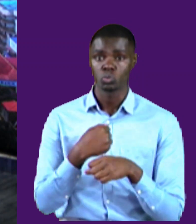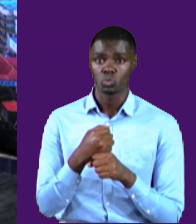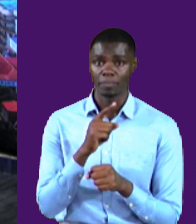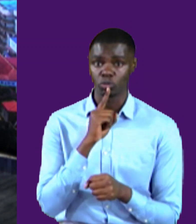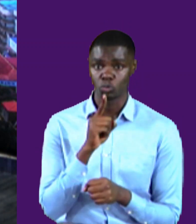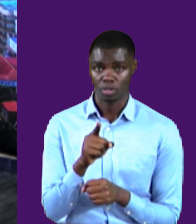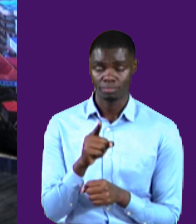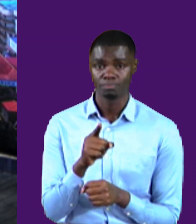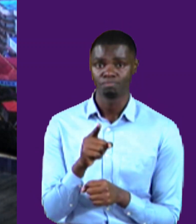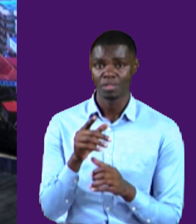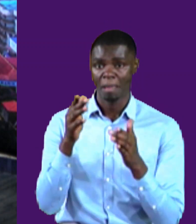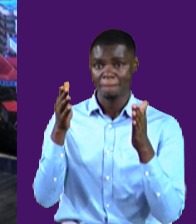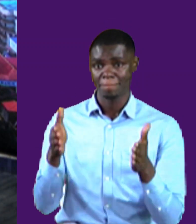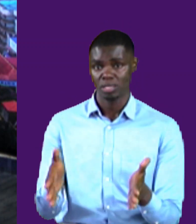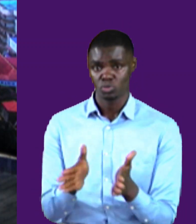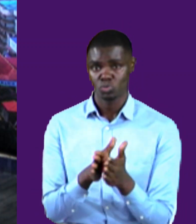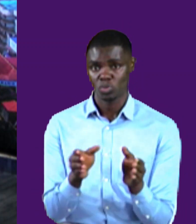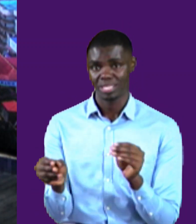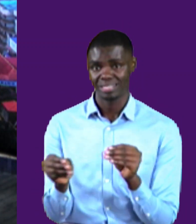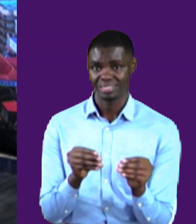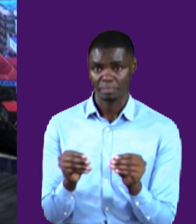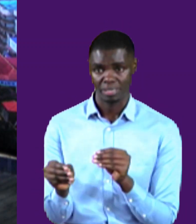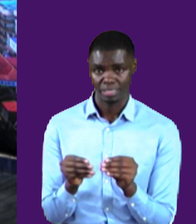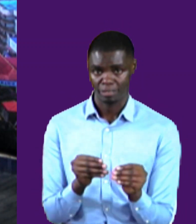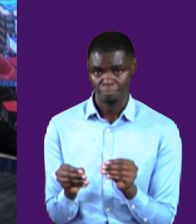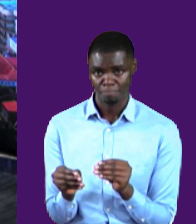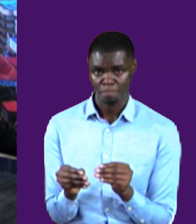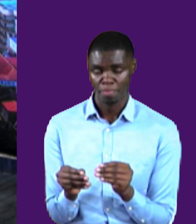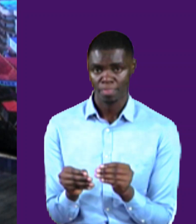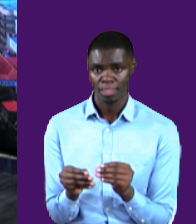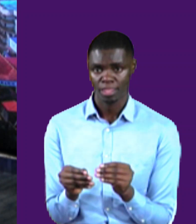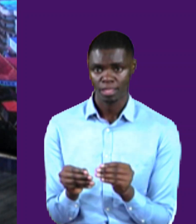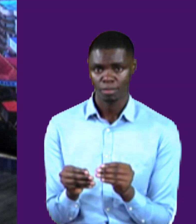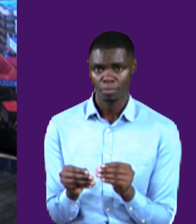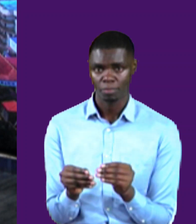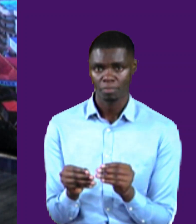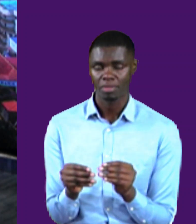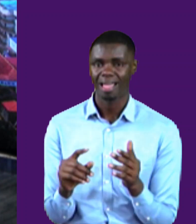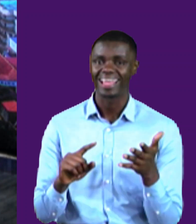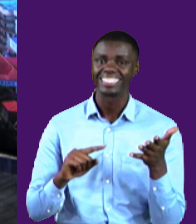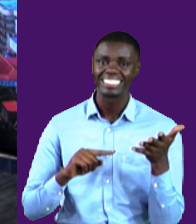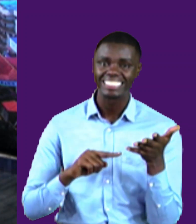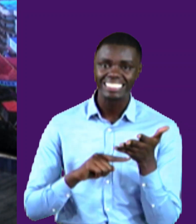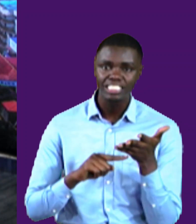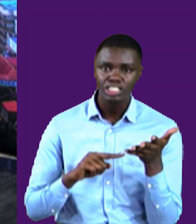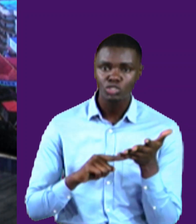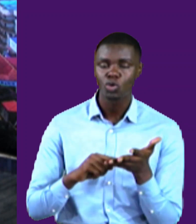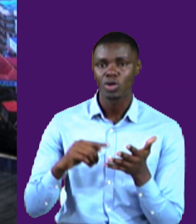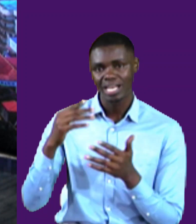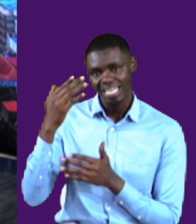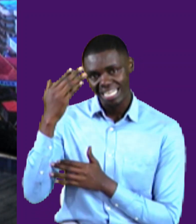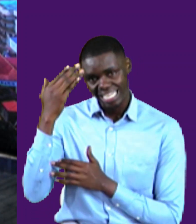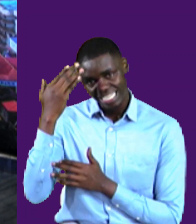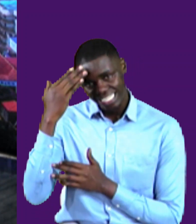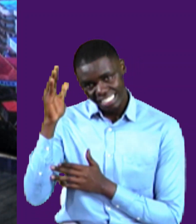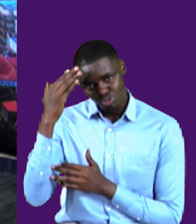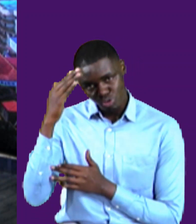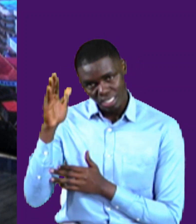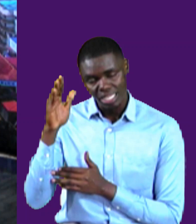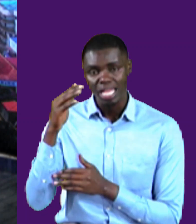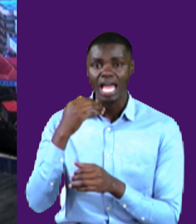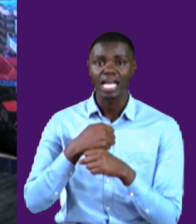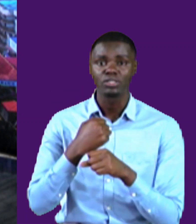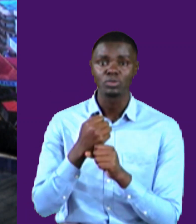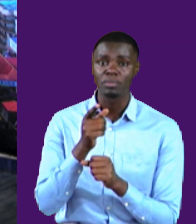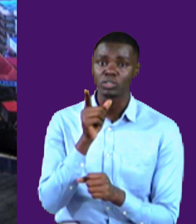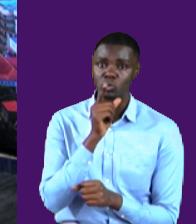sure that persons with disabilities are digital literate, and of course to make